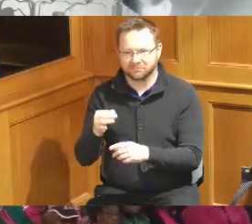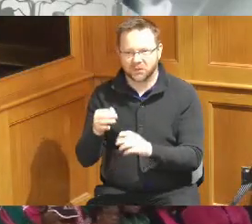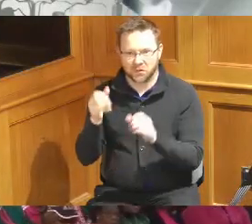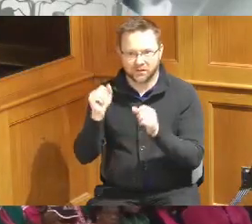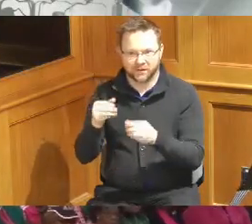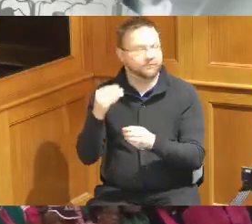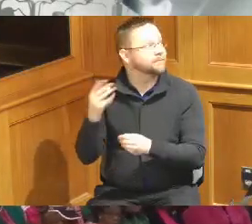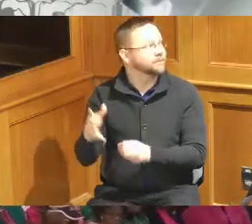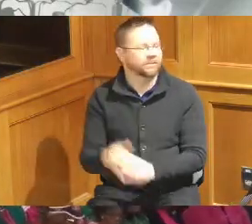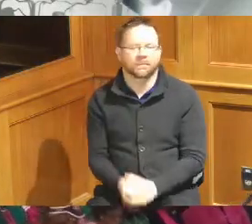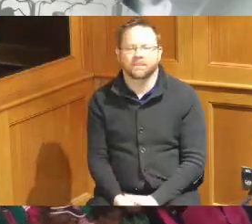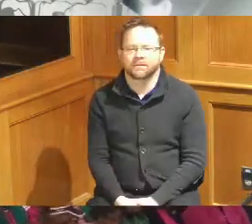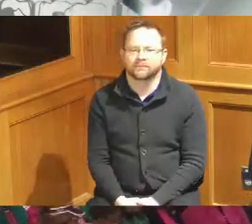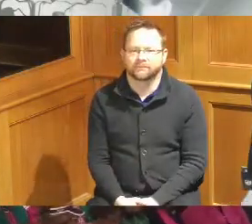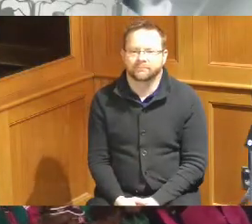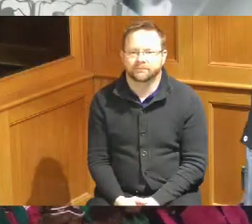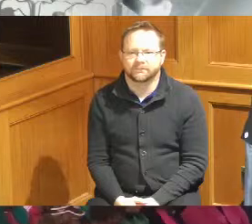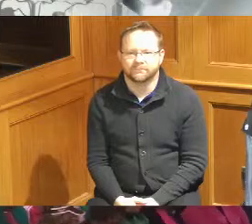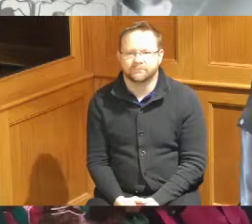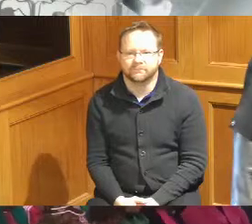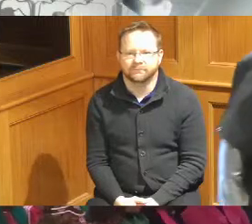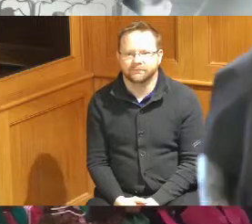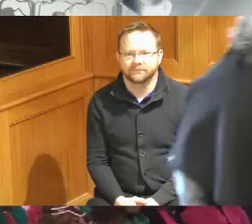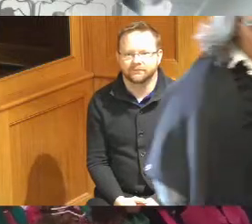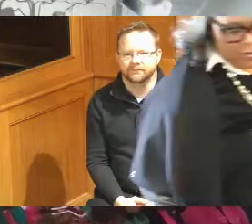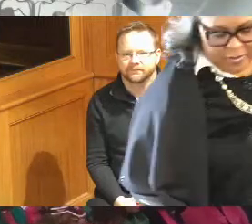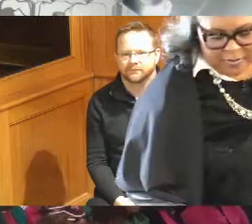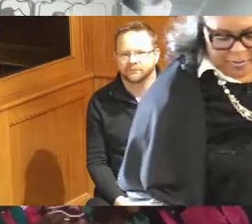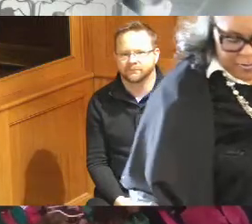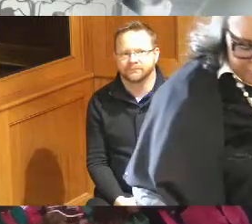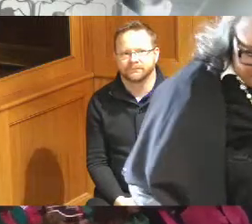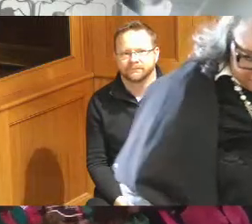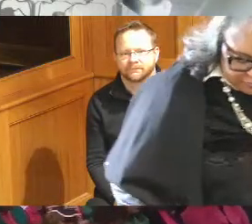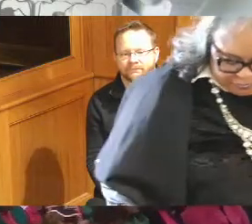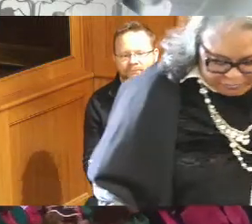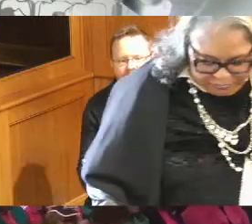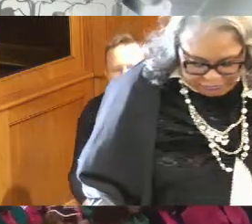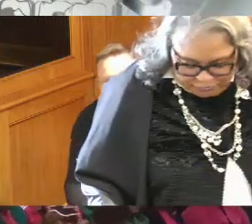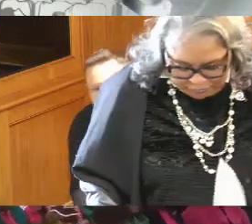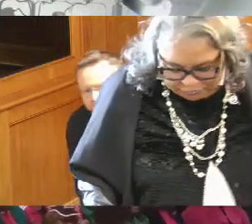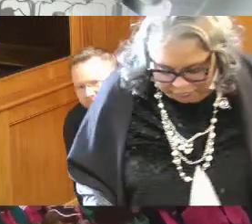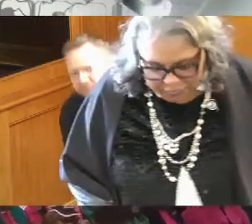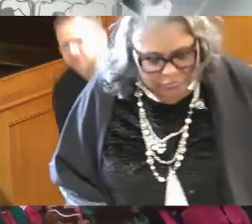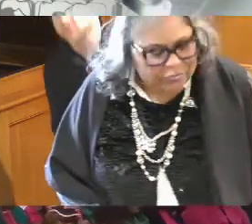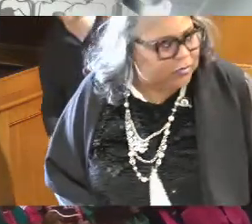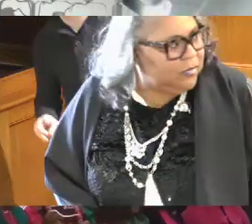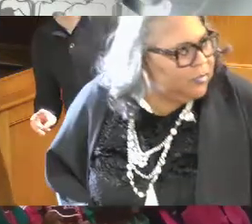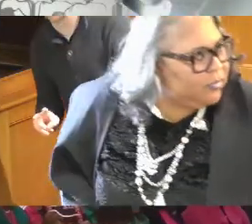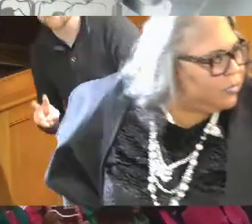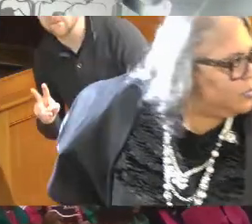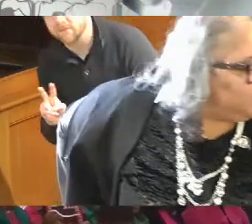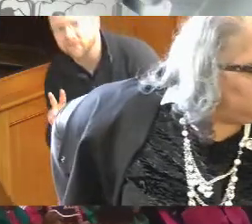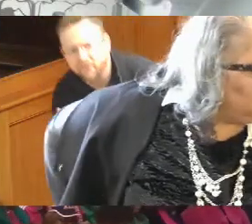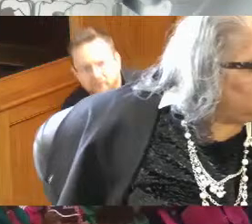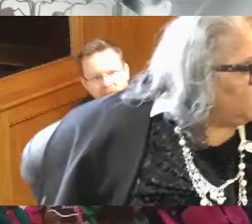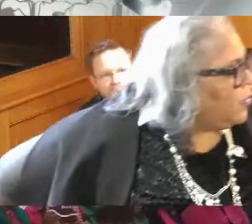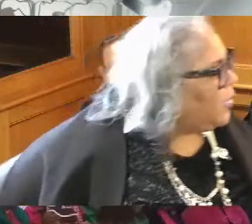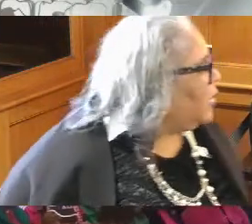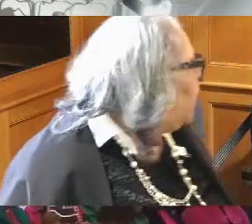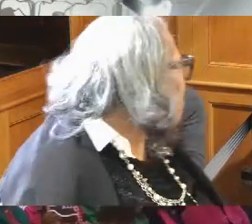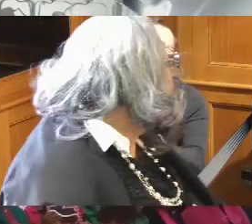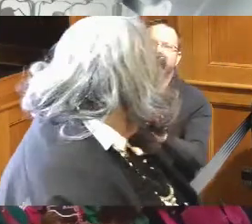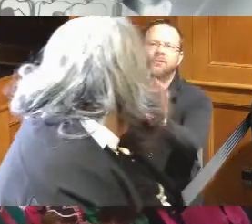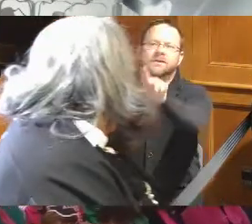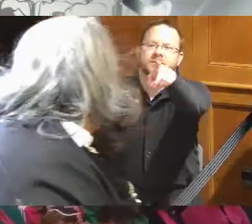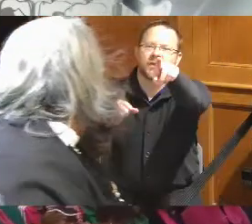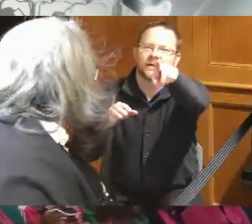so he won't get on my case. And also the Vice Mayor of Cincinnati, Jan Michelle Lemon Kearney, was also here, who's a member